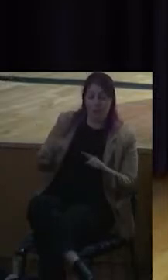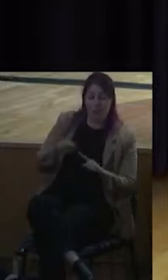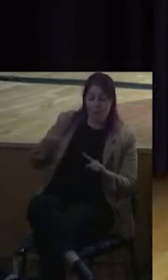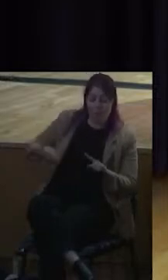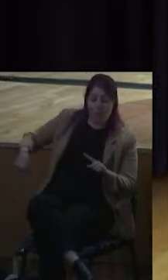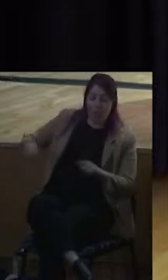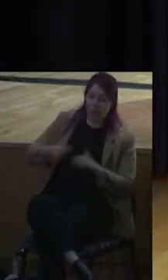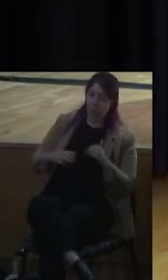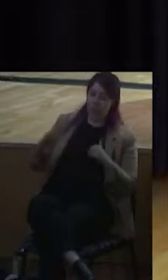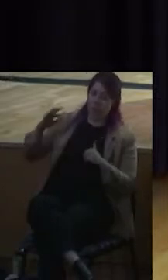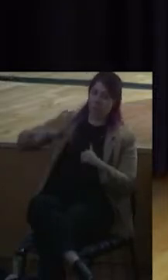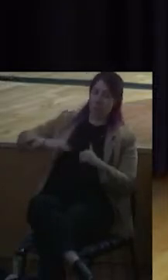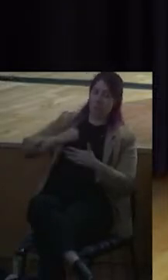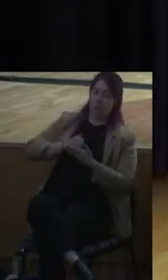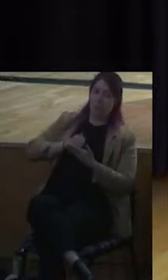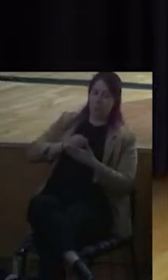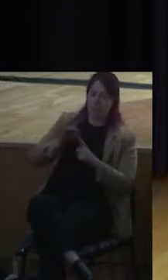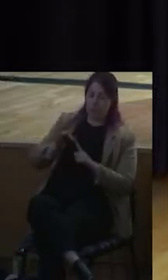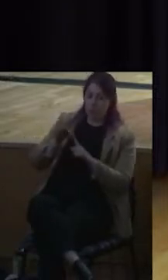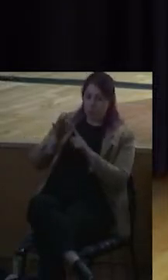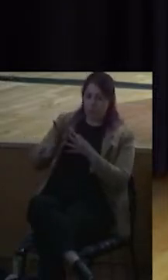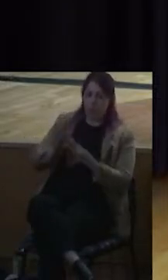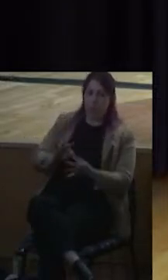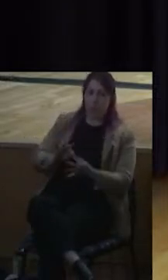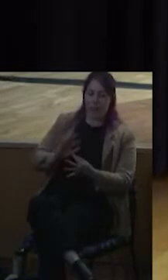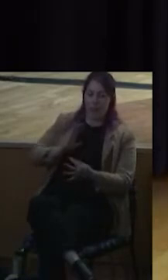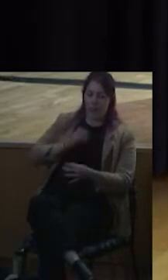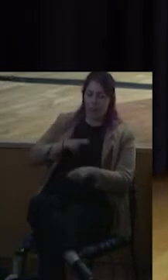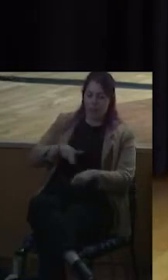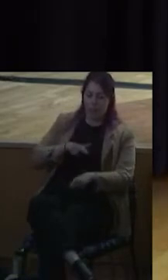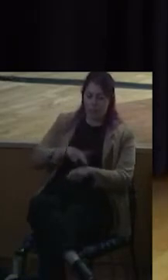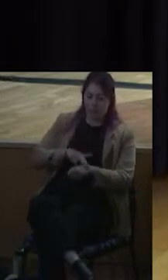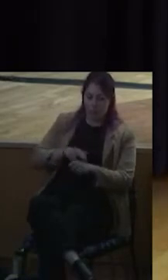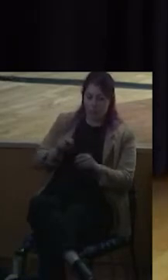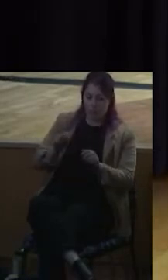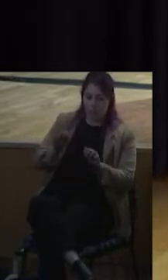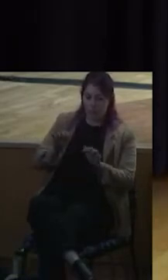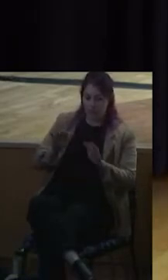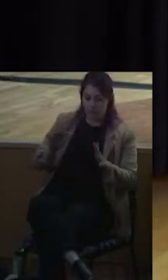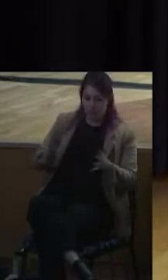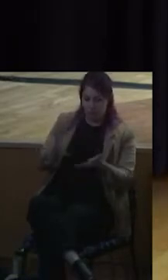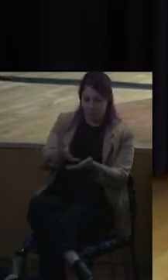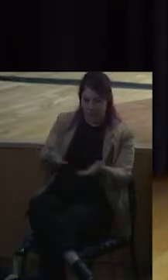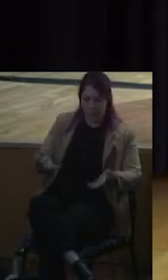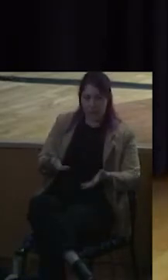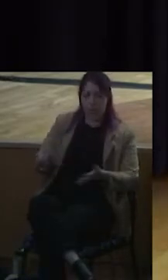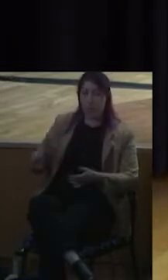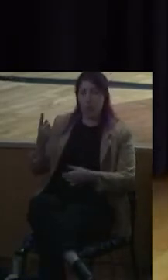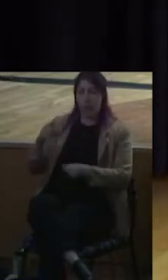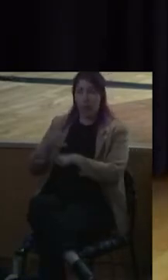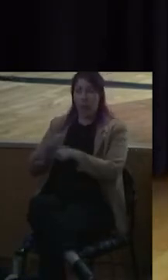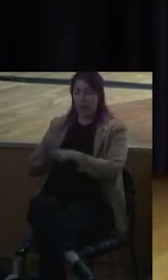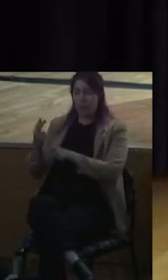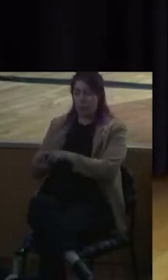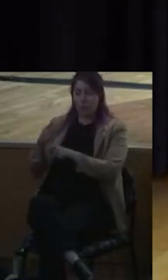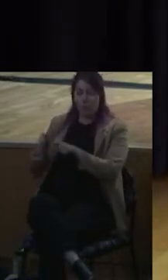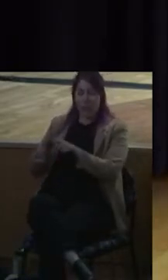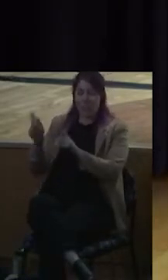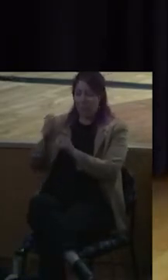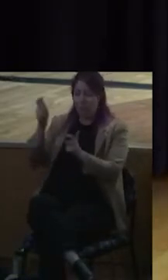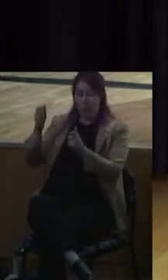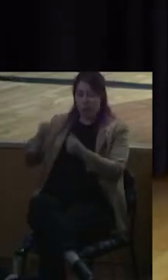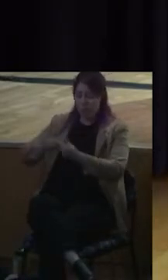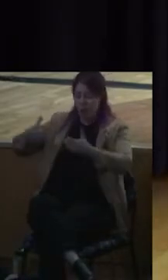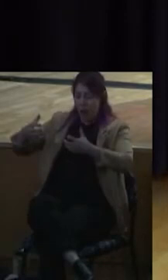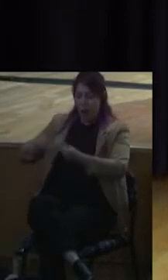point, especially to our natural landscape. You know, one of our islands was used for a long time for major bomb testing